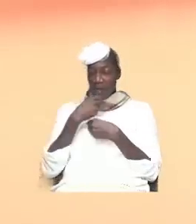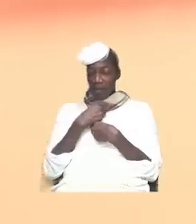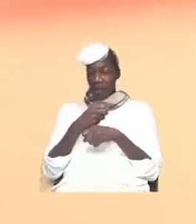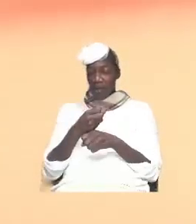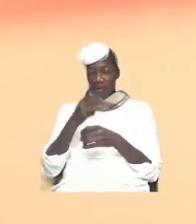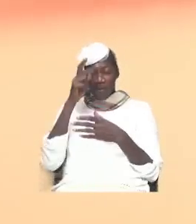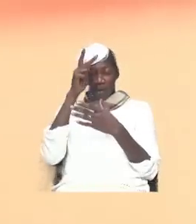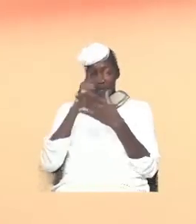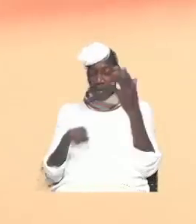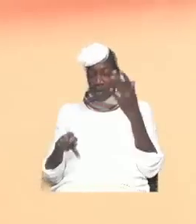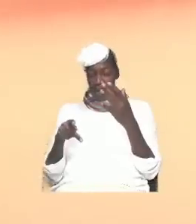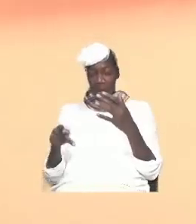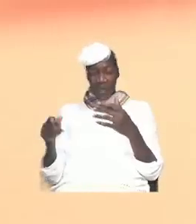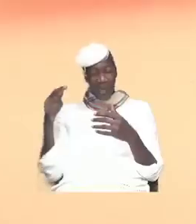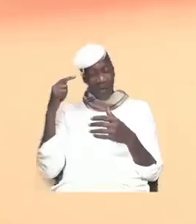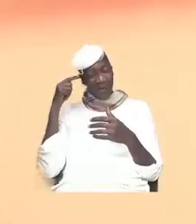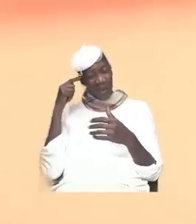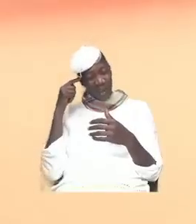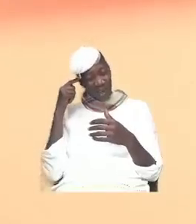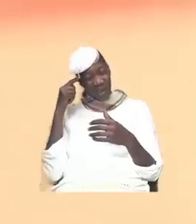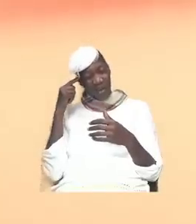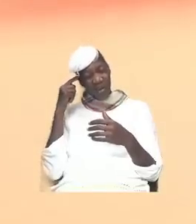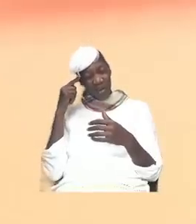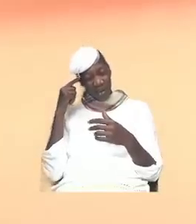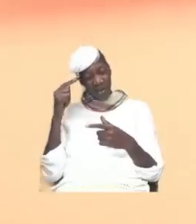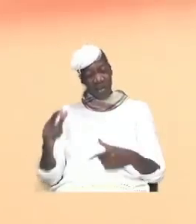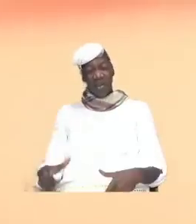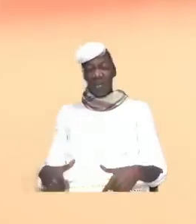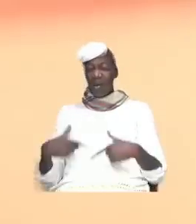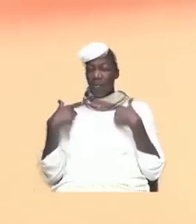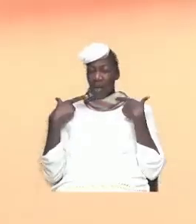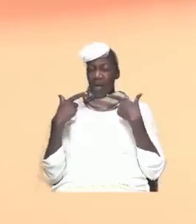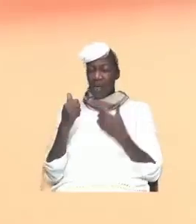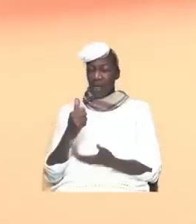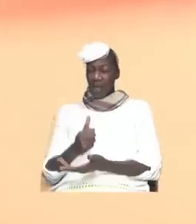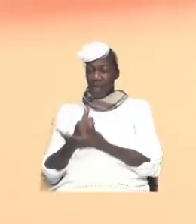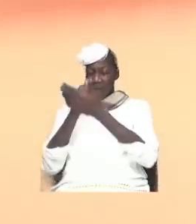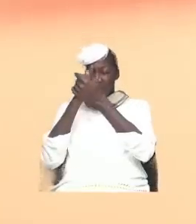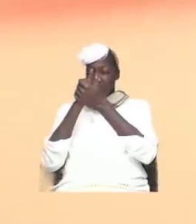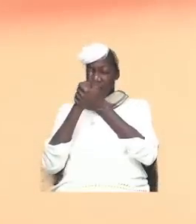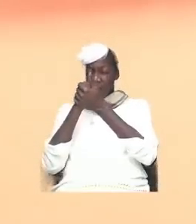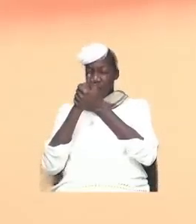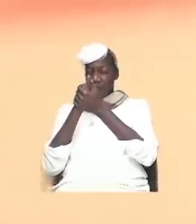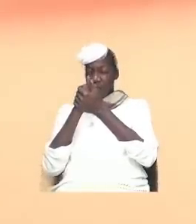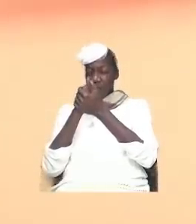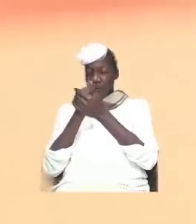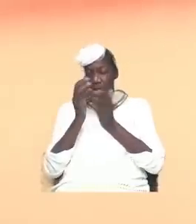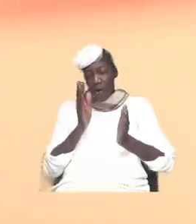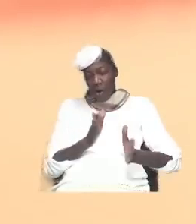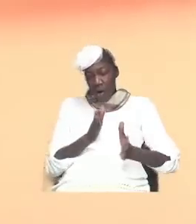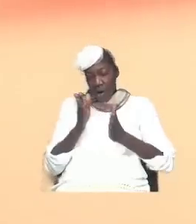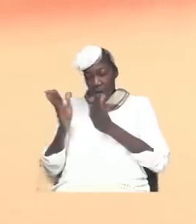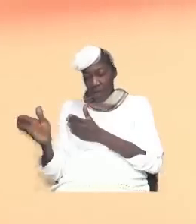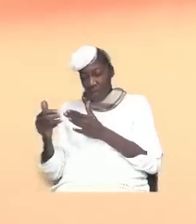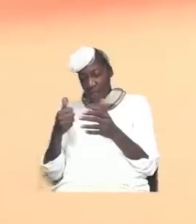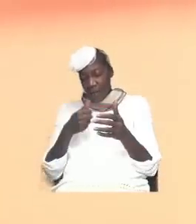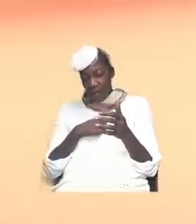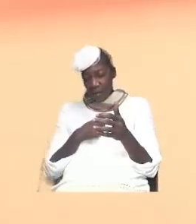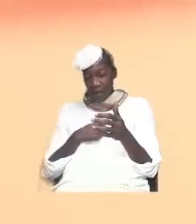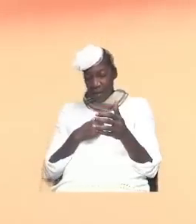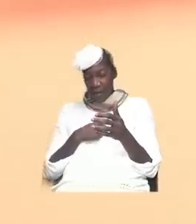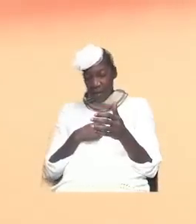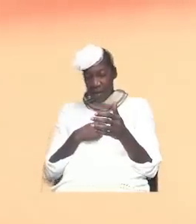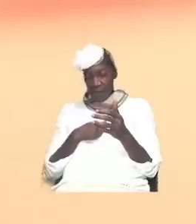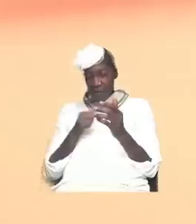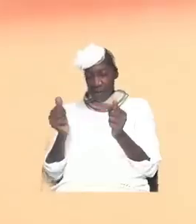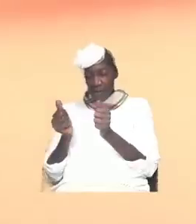our consciousness and a part of our lives. Help us to organize ourselves and align ourselves with